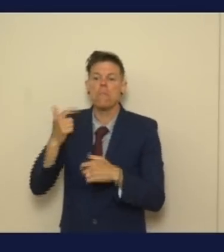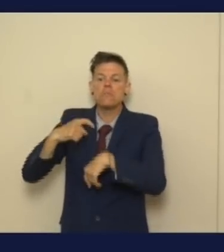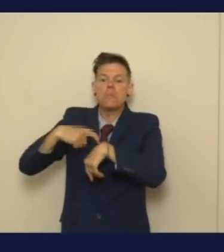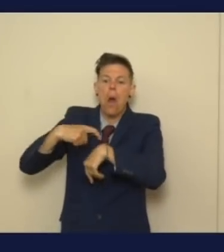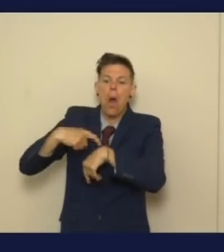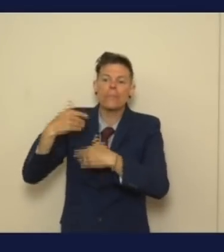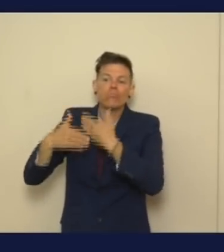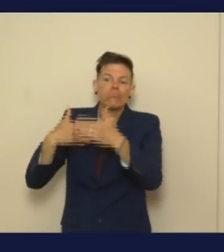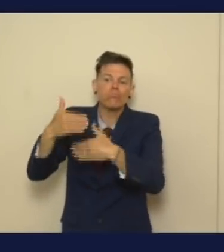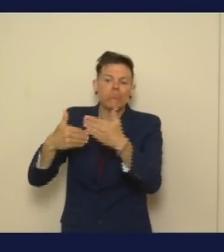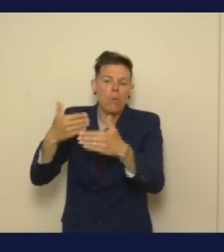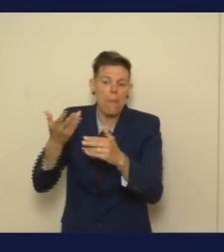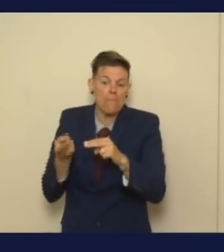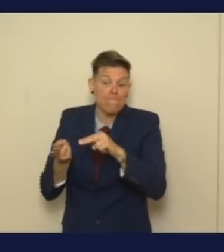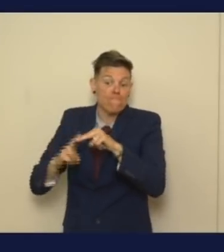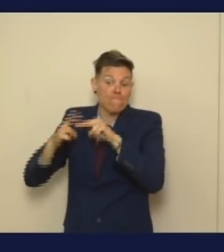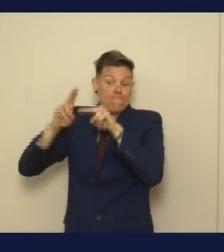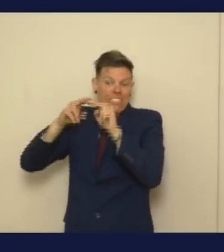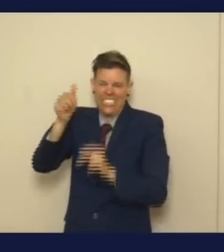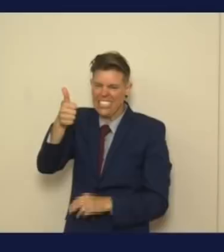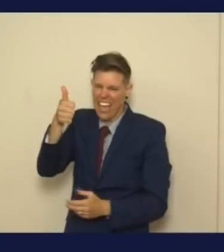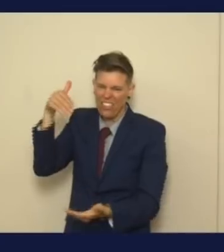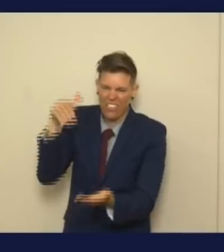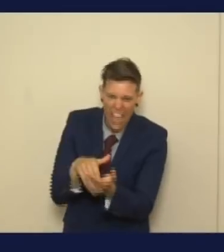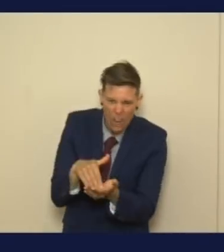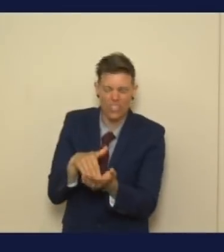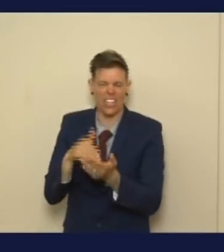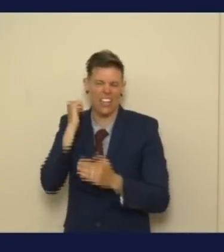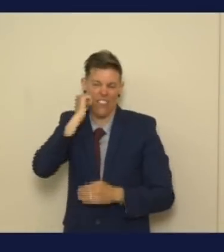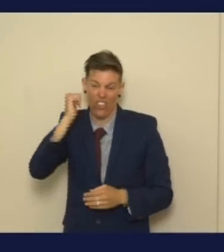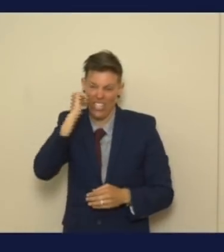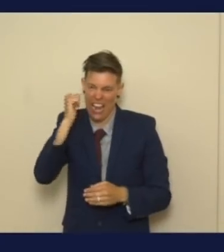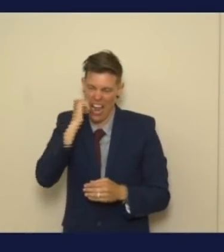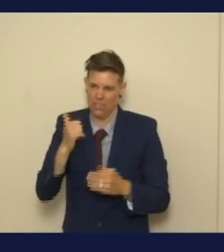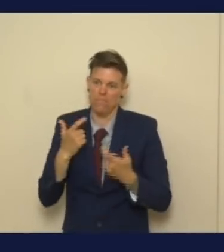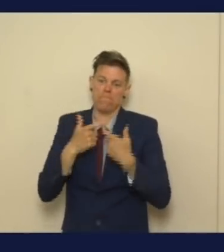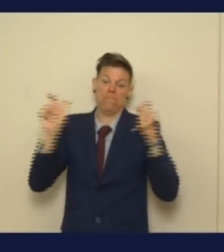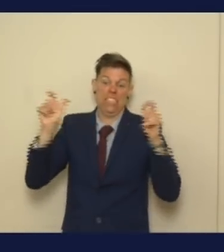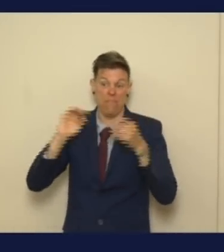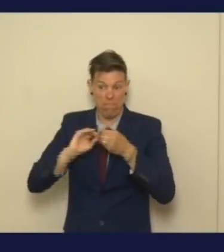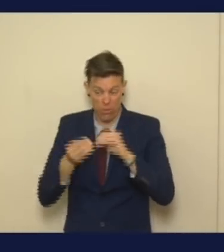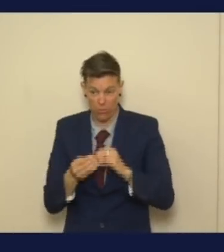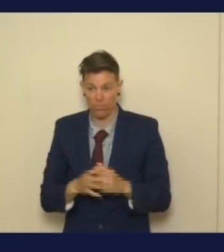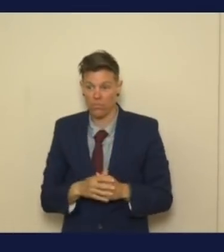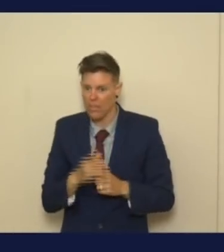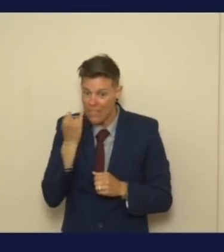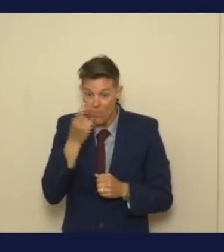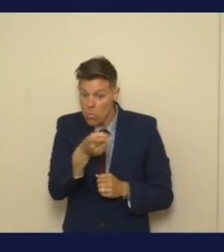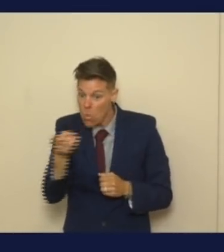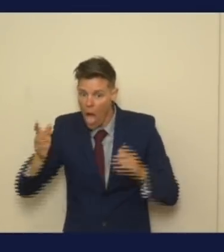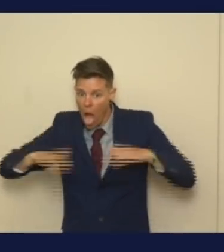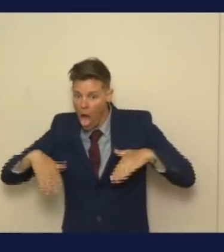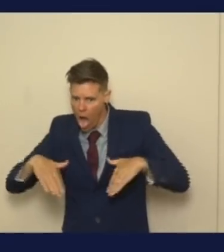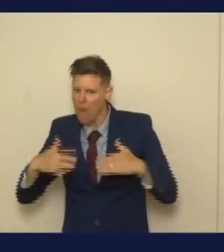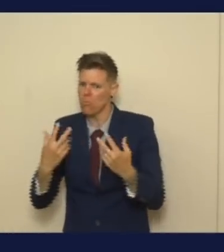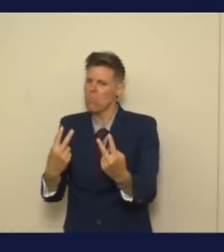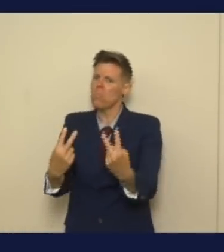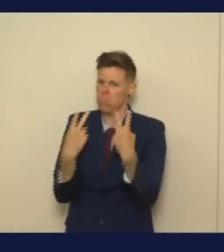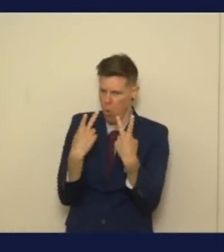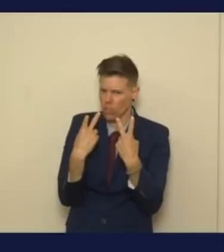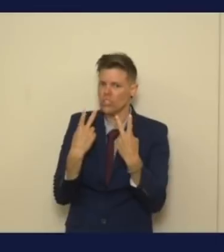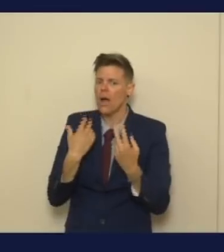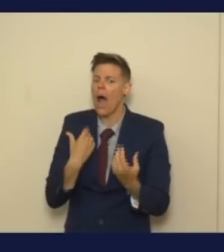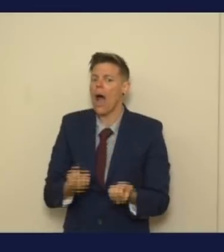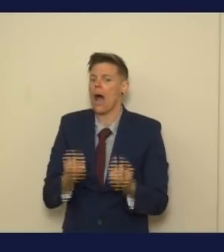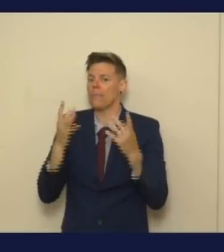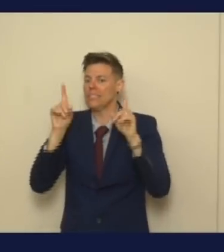been watching every week with us, we talk about the number of tests is directly related to the ability to